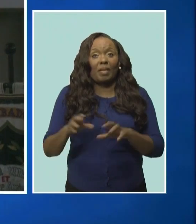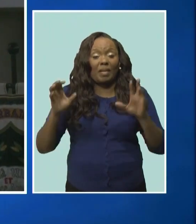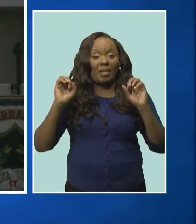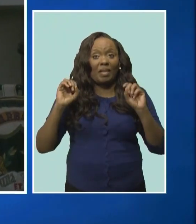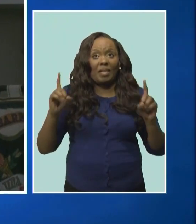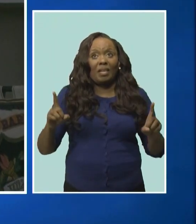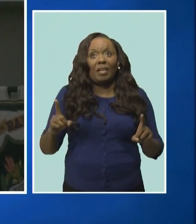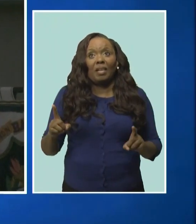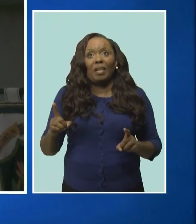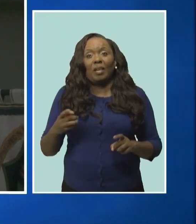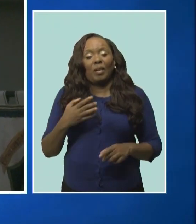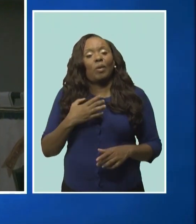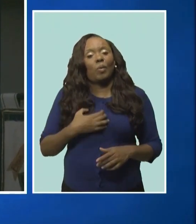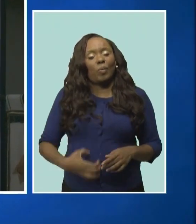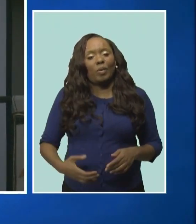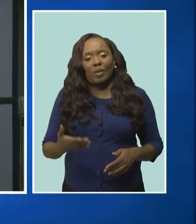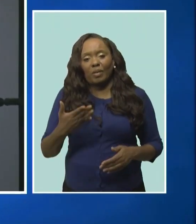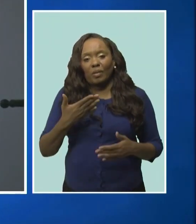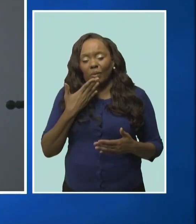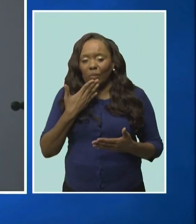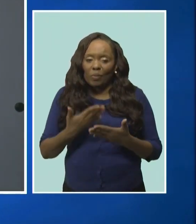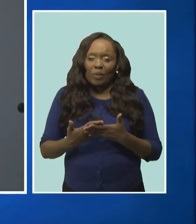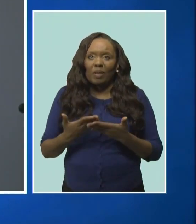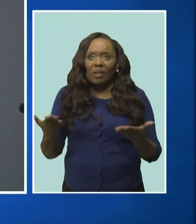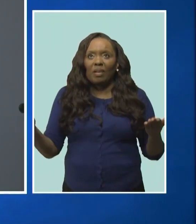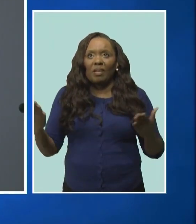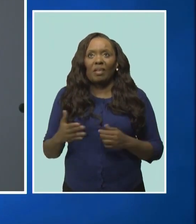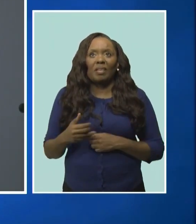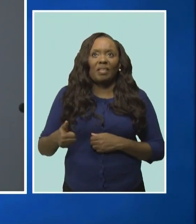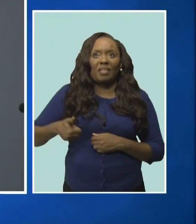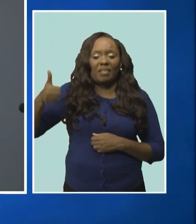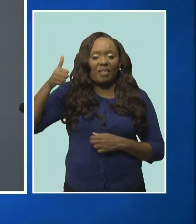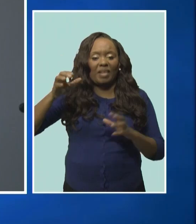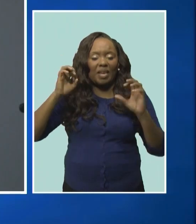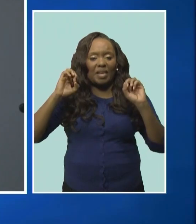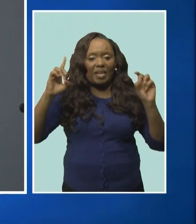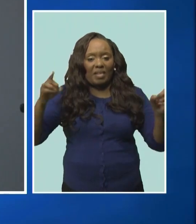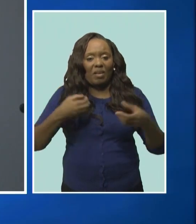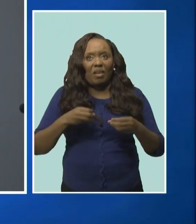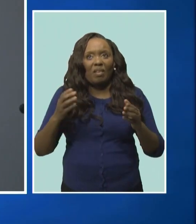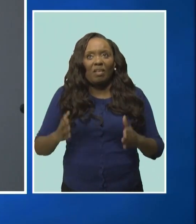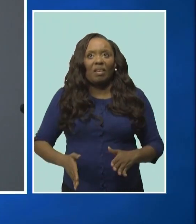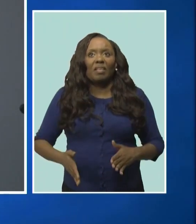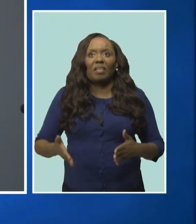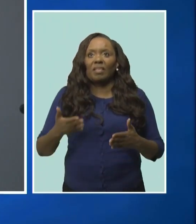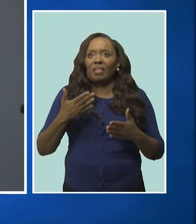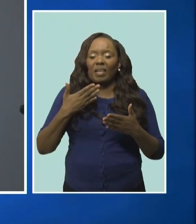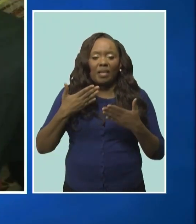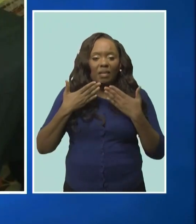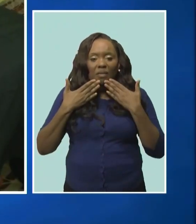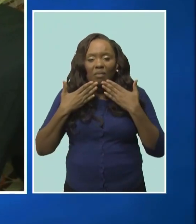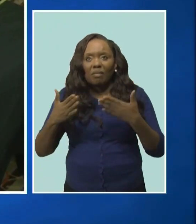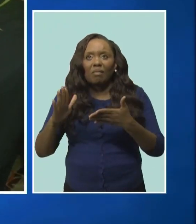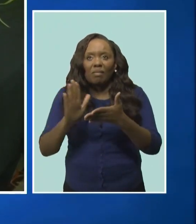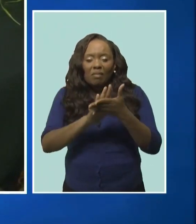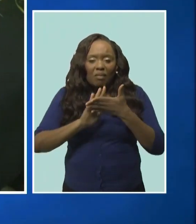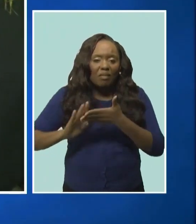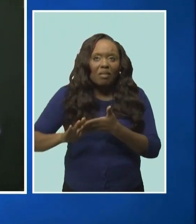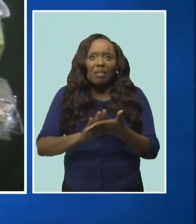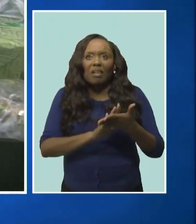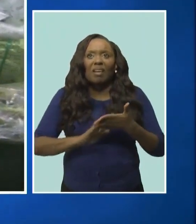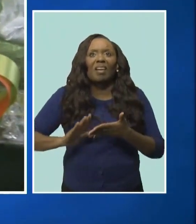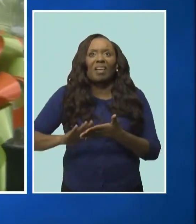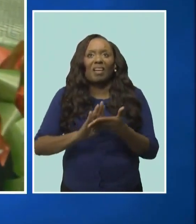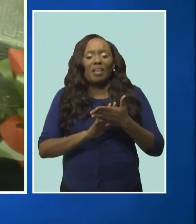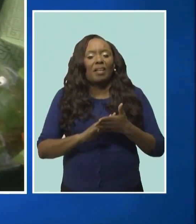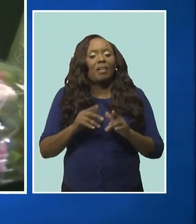also wished her well, with Senior Education Officer Dr. Christina Morris bringing greetings on behalf of the Chief Education Officer, Dr.